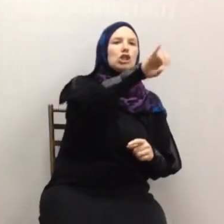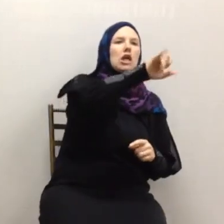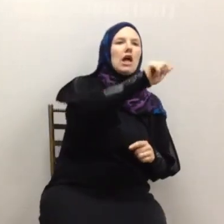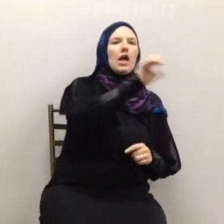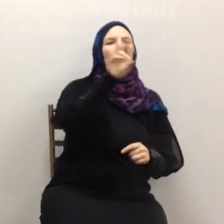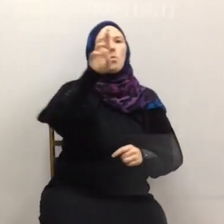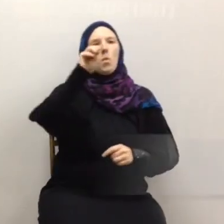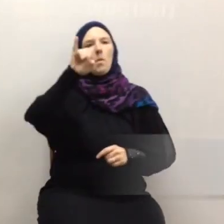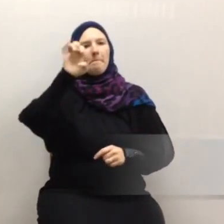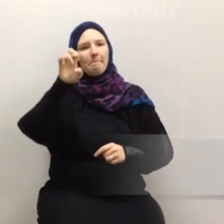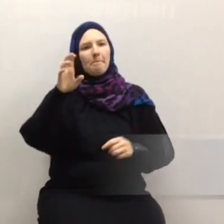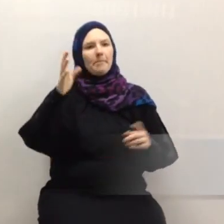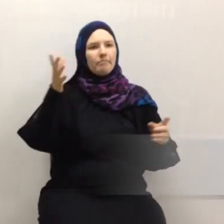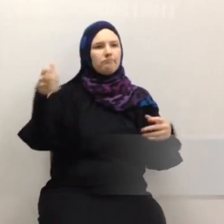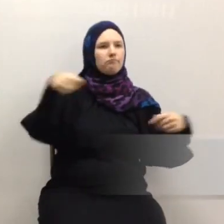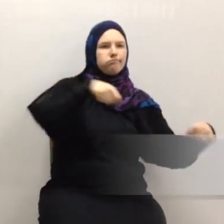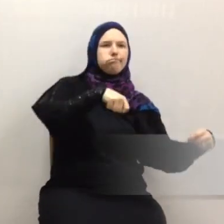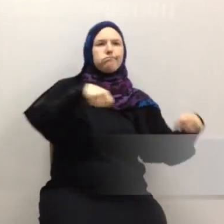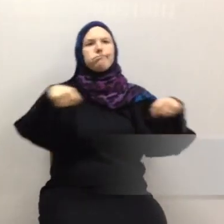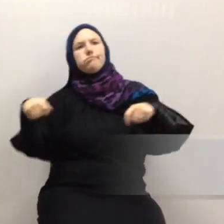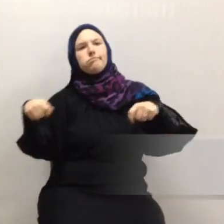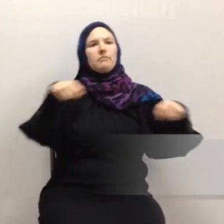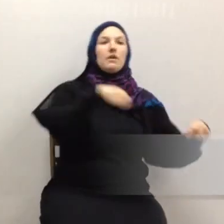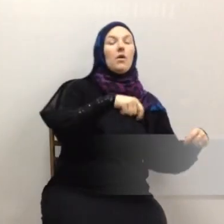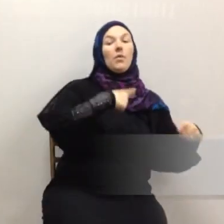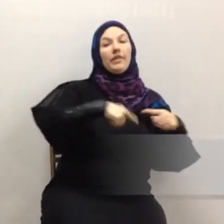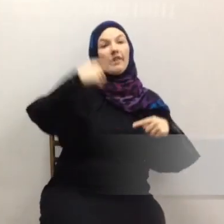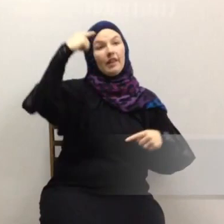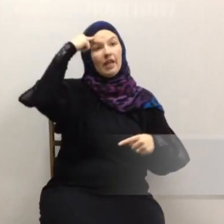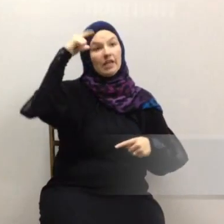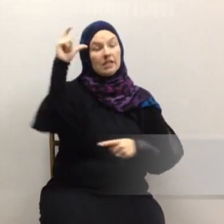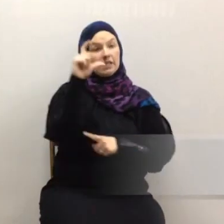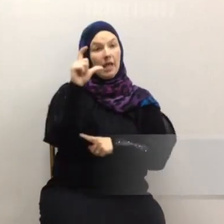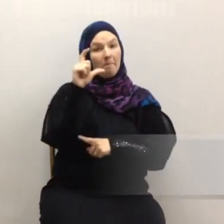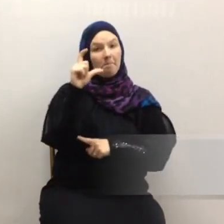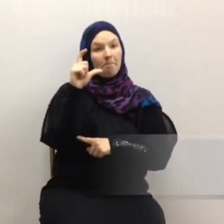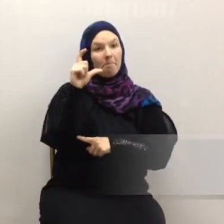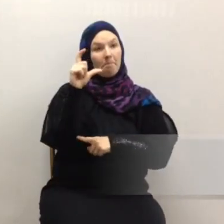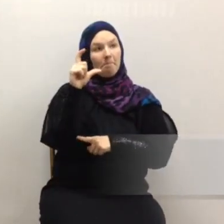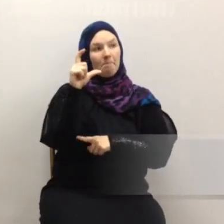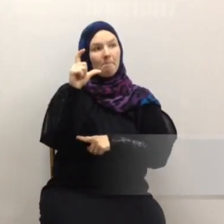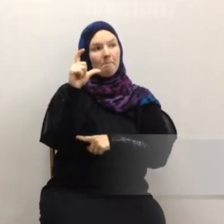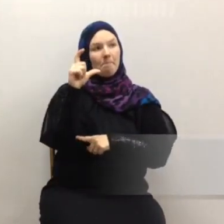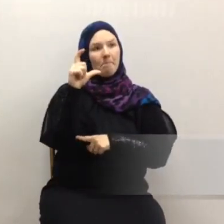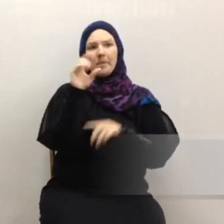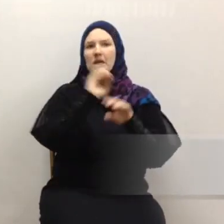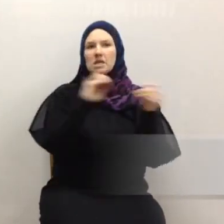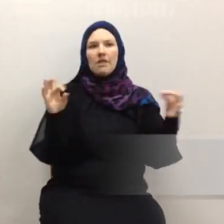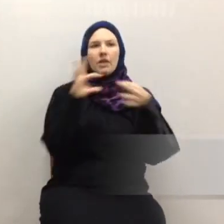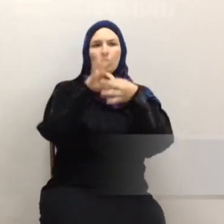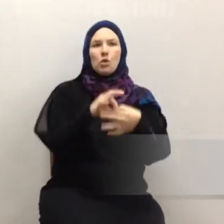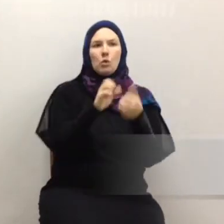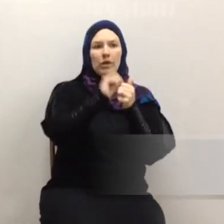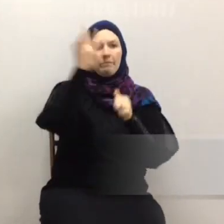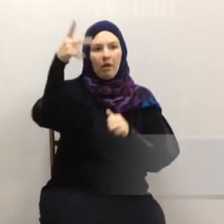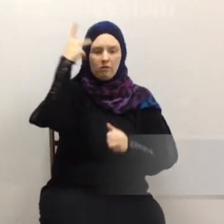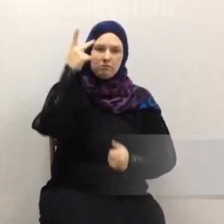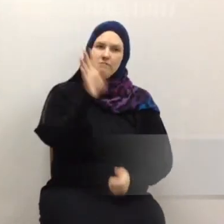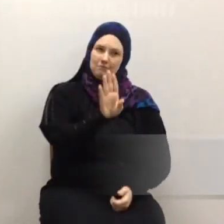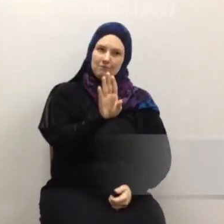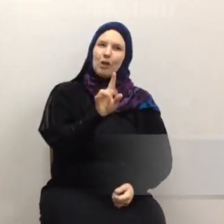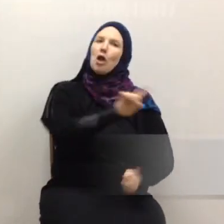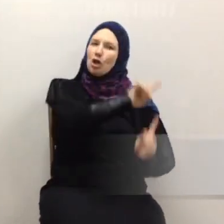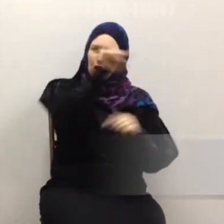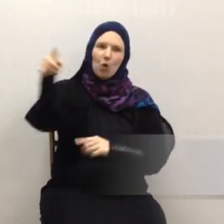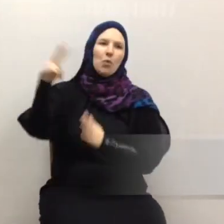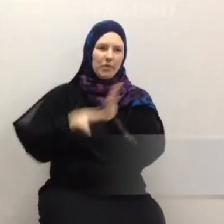And for those who think that Islam has nothing to do with politics, they need to go read the Quran.